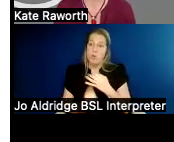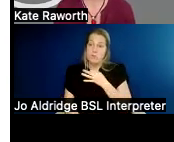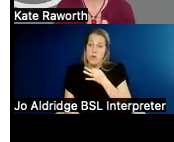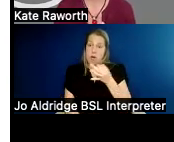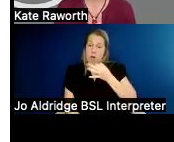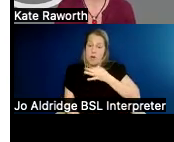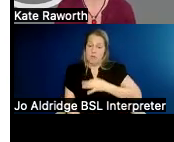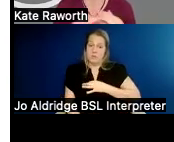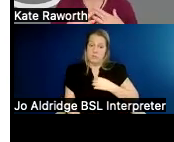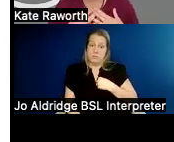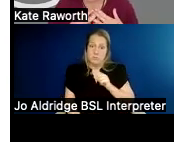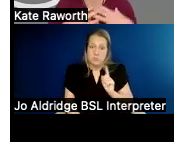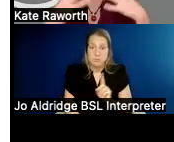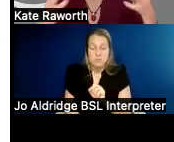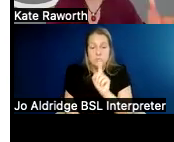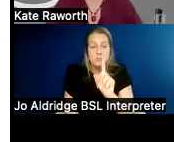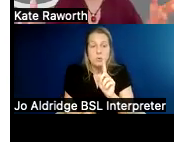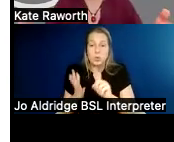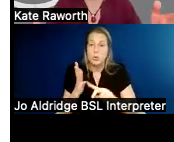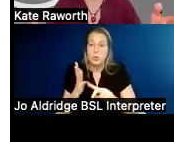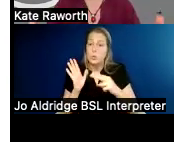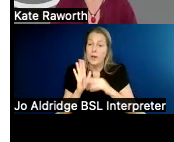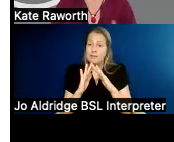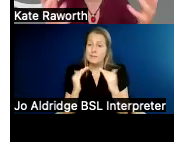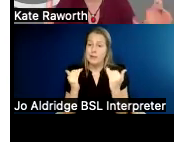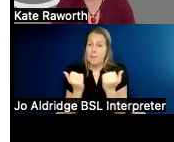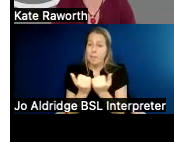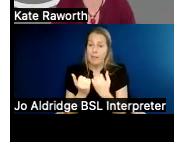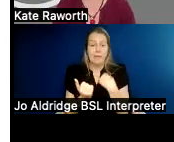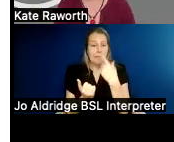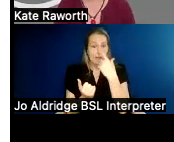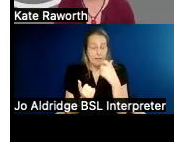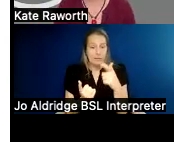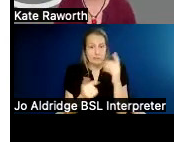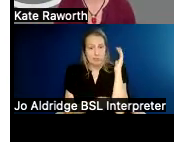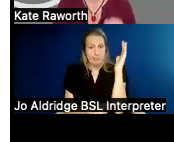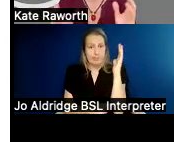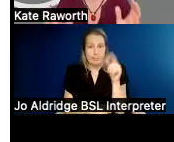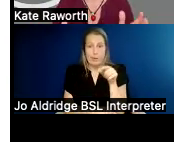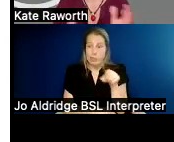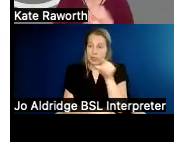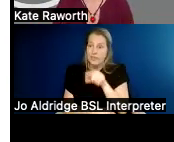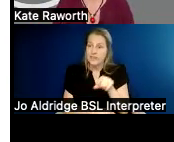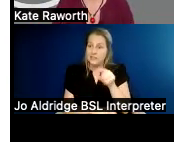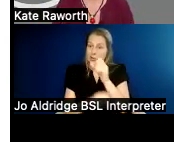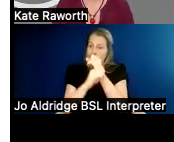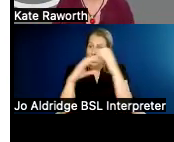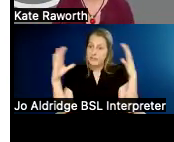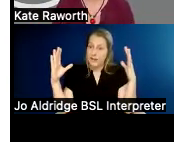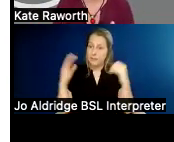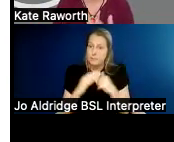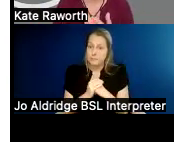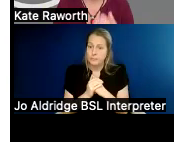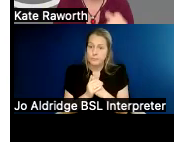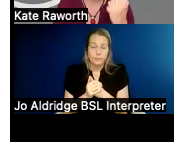in October 2012. And I precisely was able to say that to the world's governments, these are your social priorities. So it means that all the governments in the